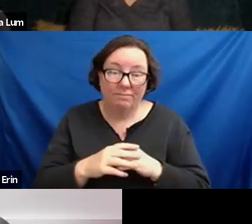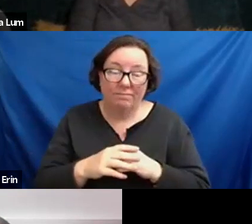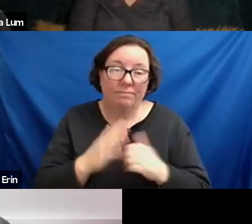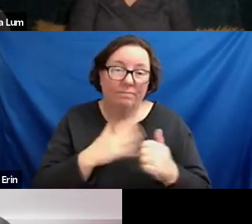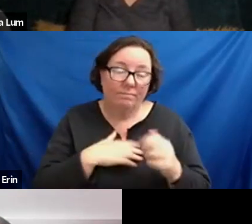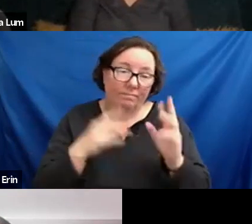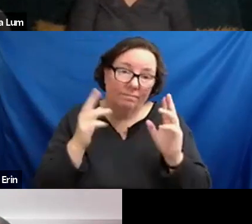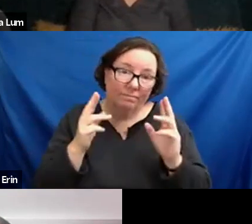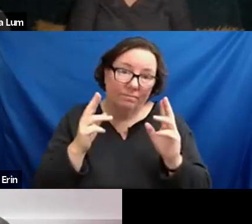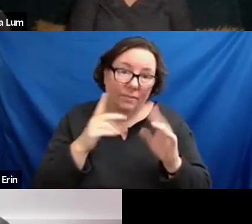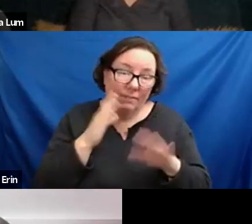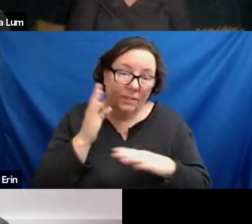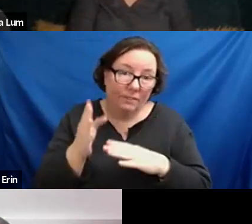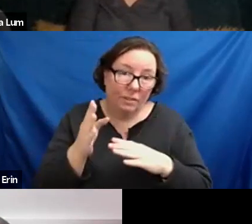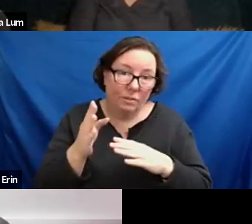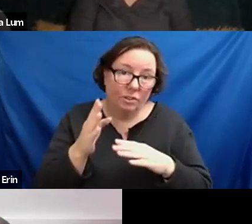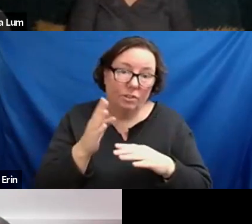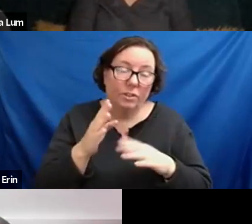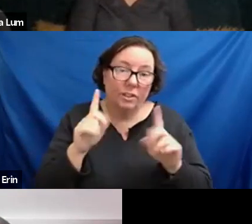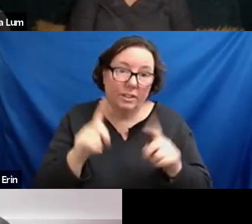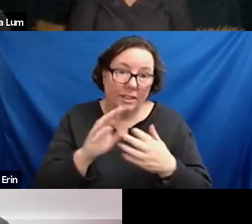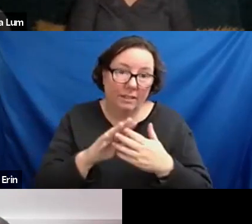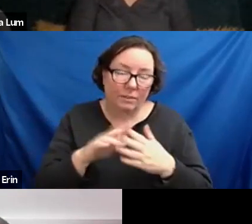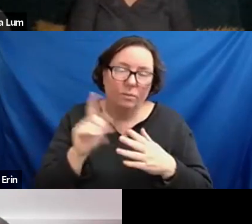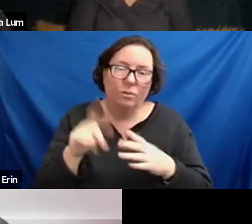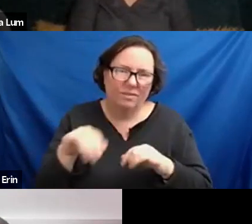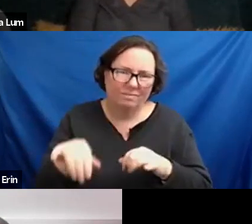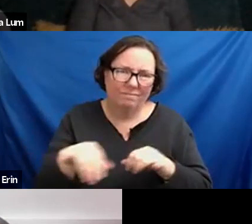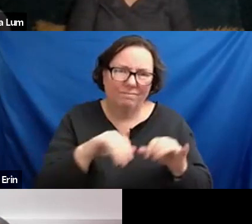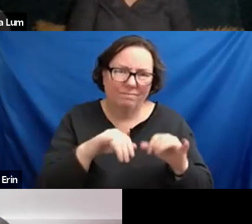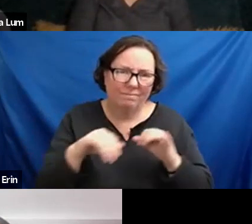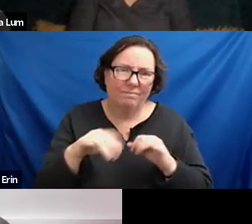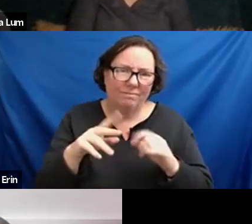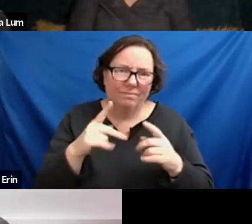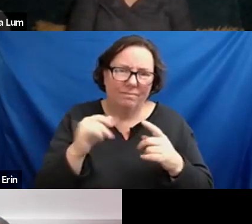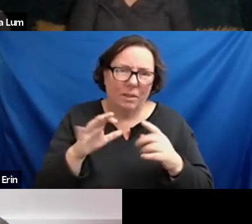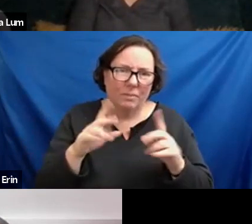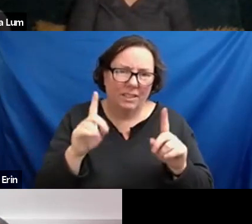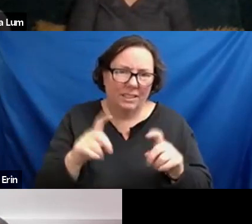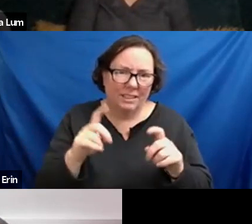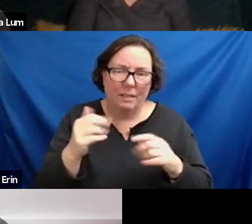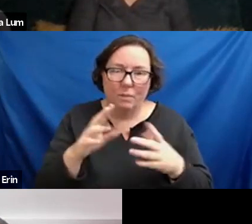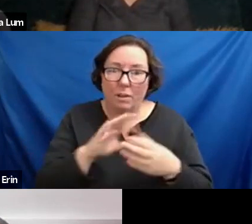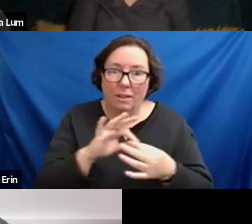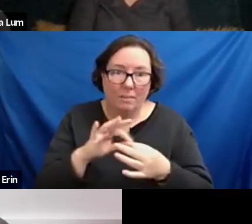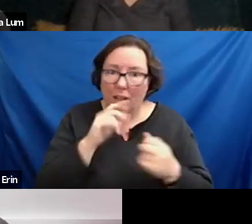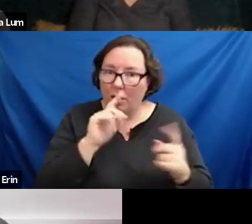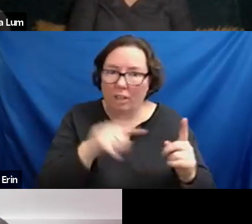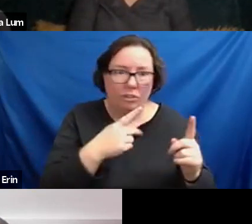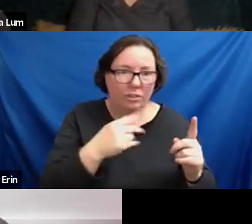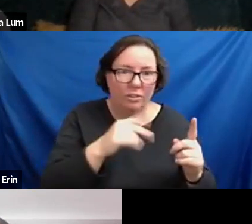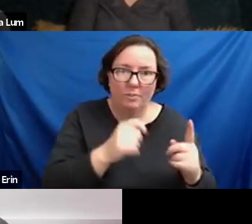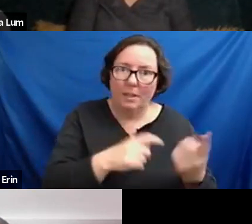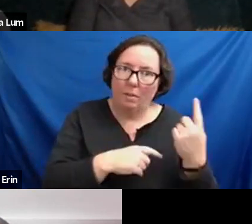like, which for the future exam, school should have some part of exam, or at least or combine the not just the single